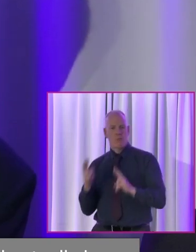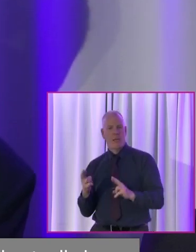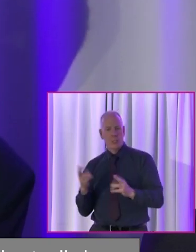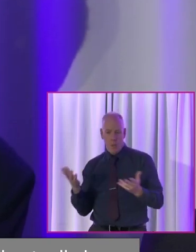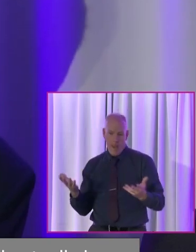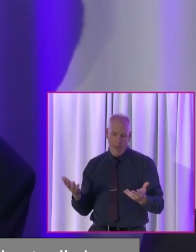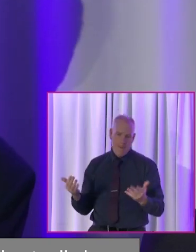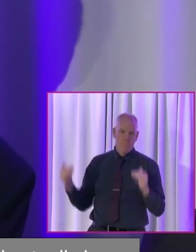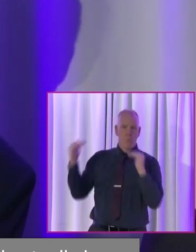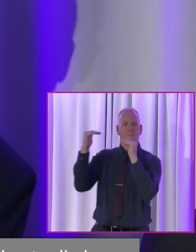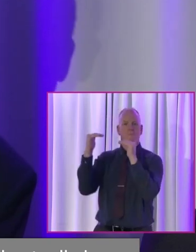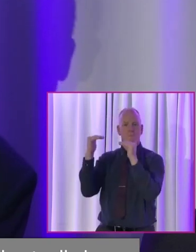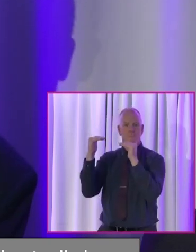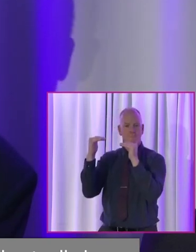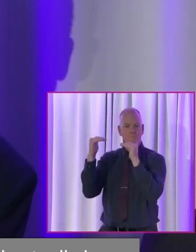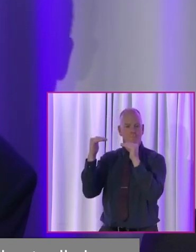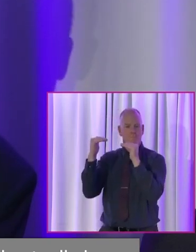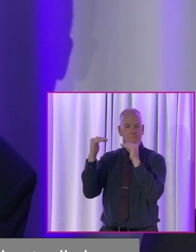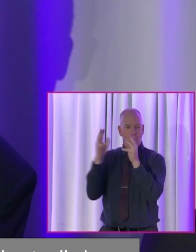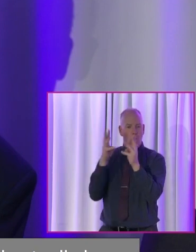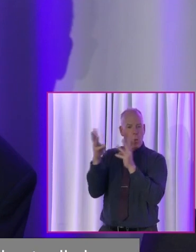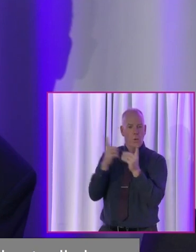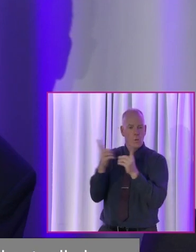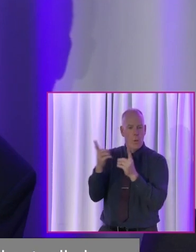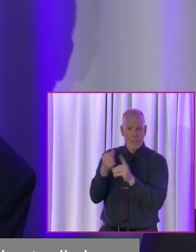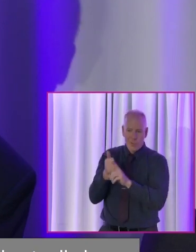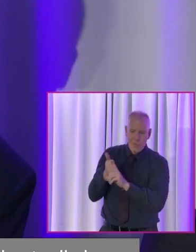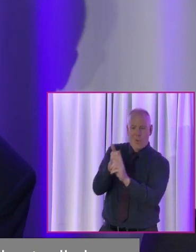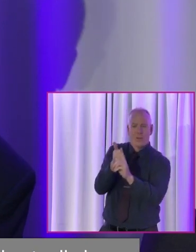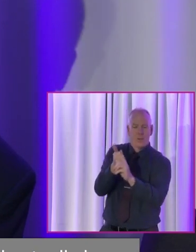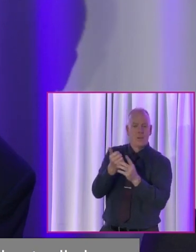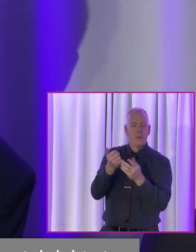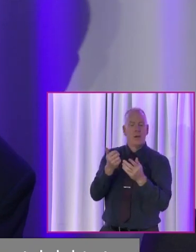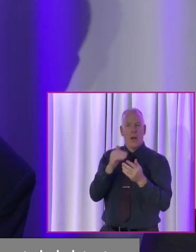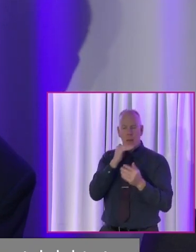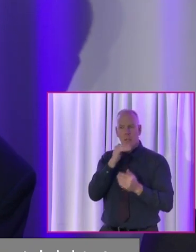boost this work that they've started. So